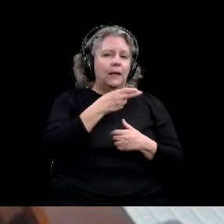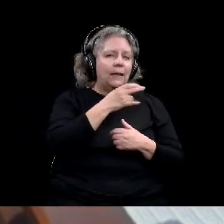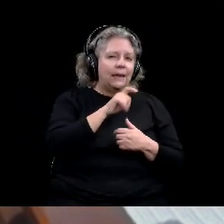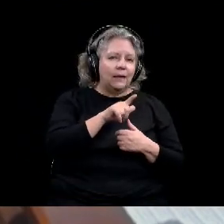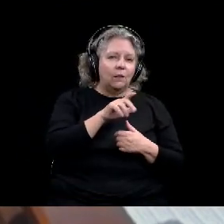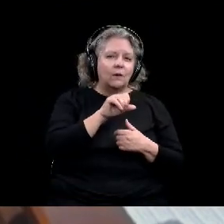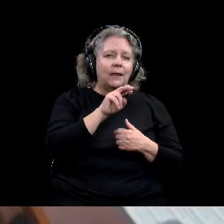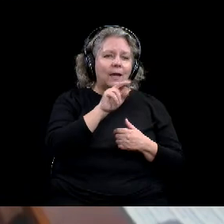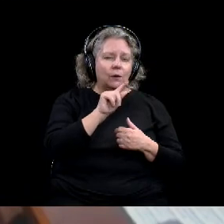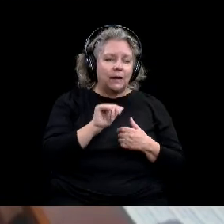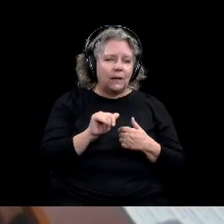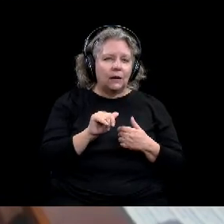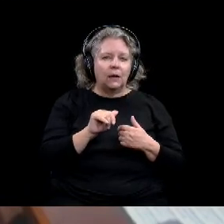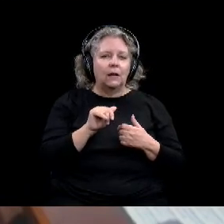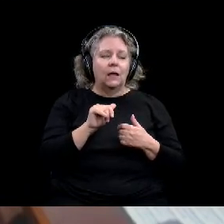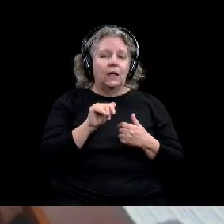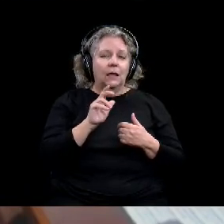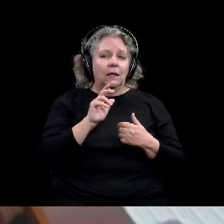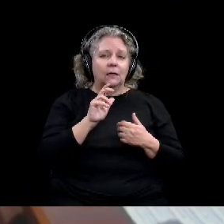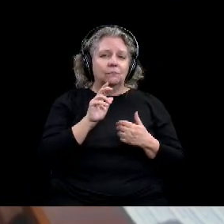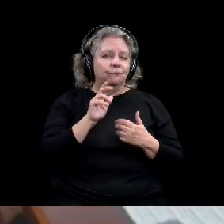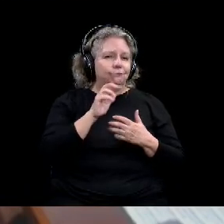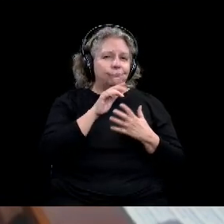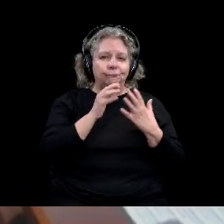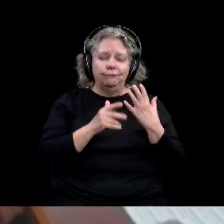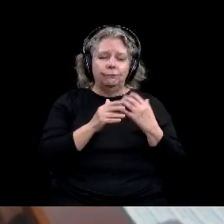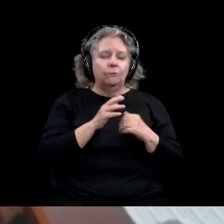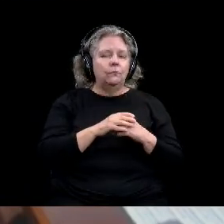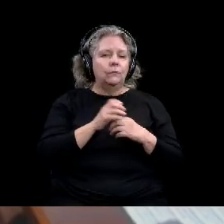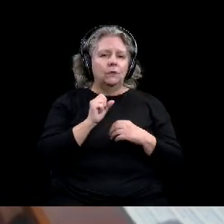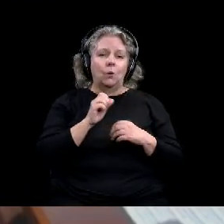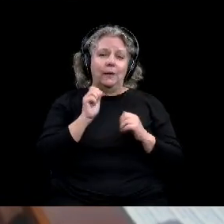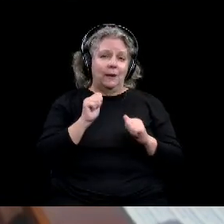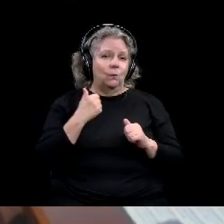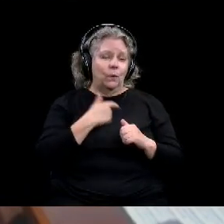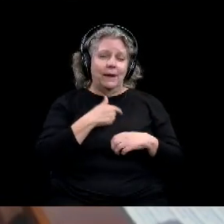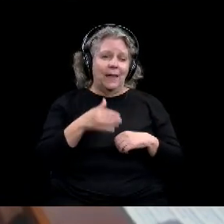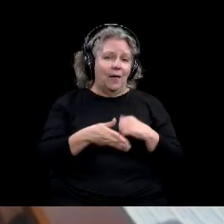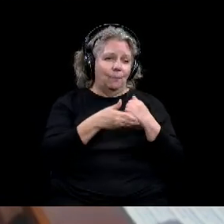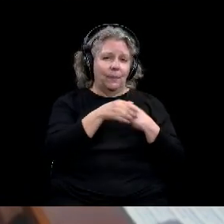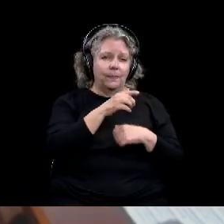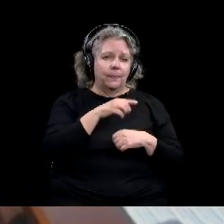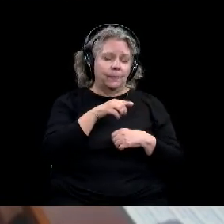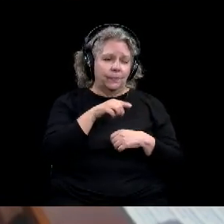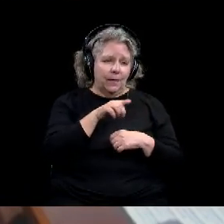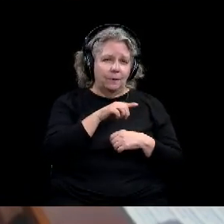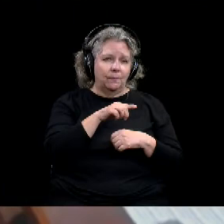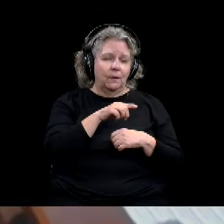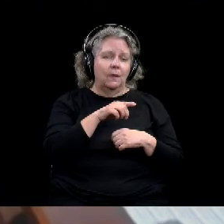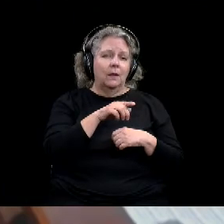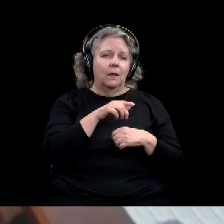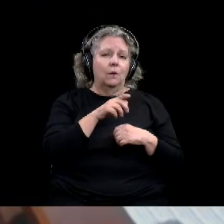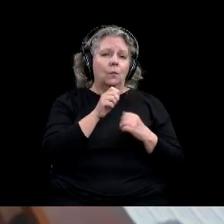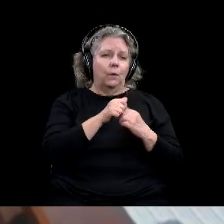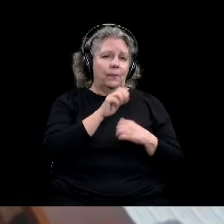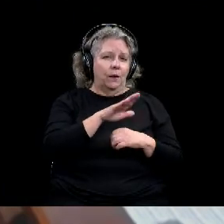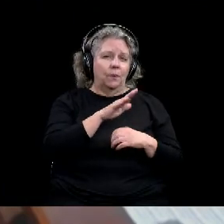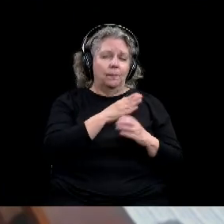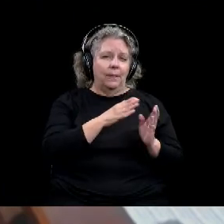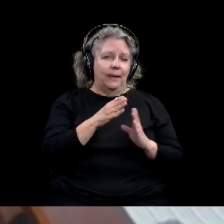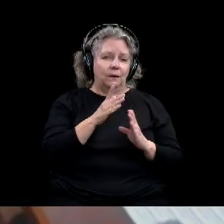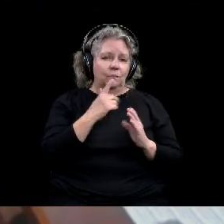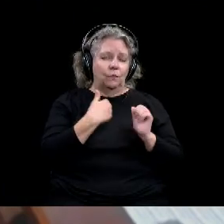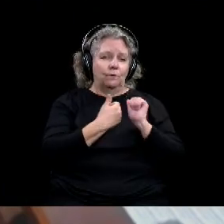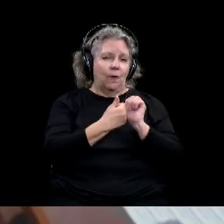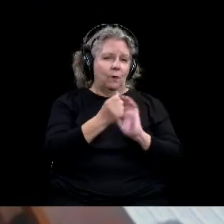distribution process that meets our state's guidelines, and other rural sites where we